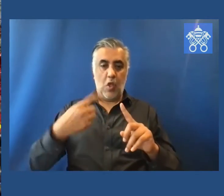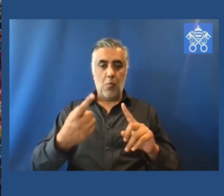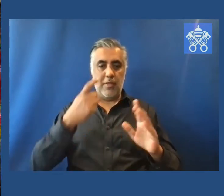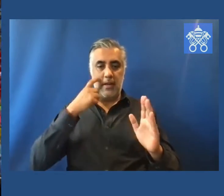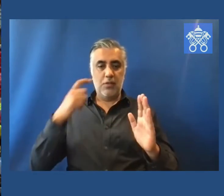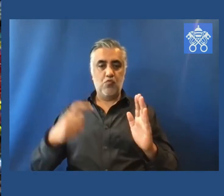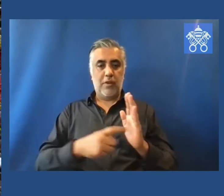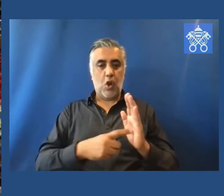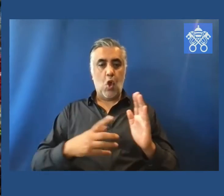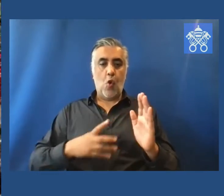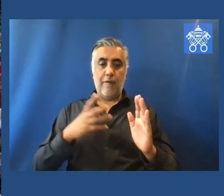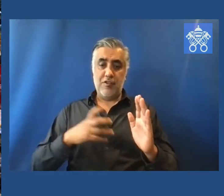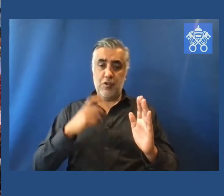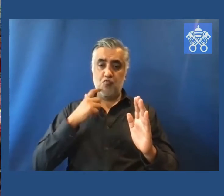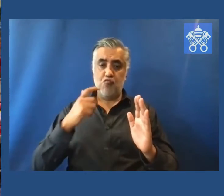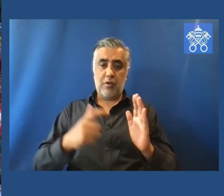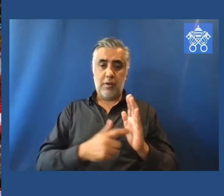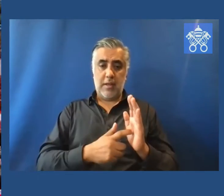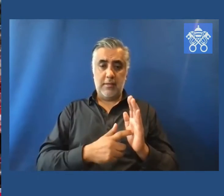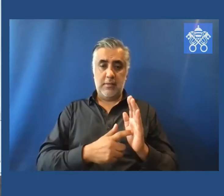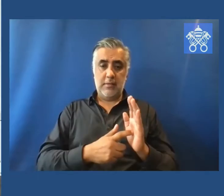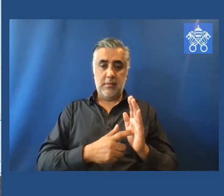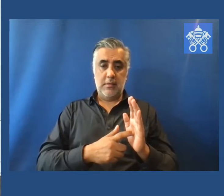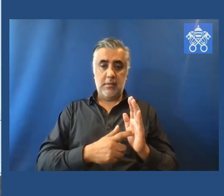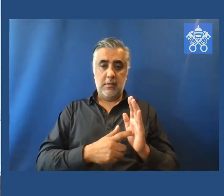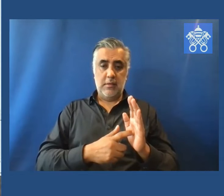Catholic charismatic renewal movement, which is the only one that is